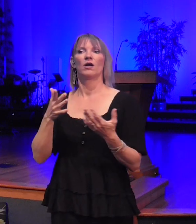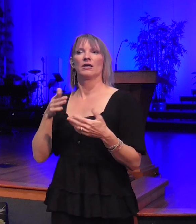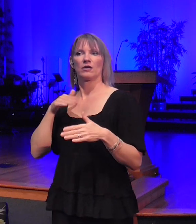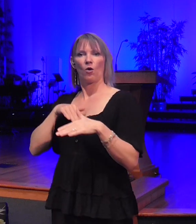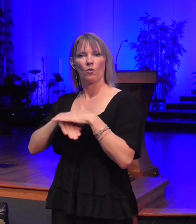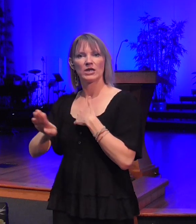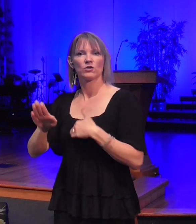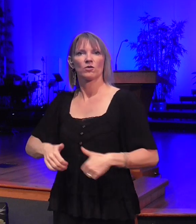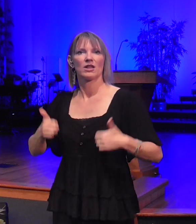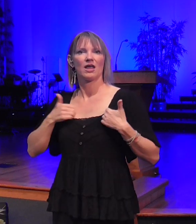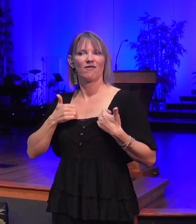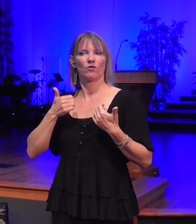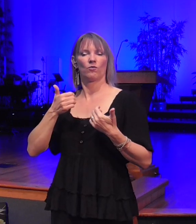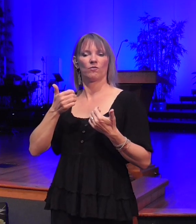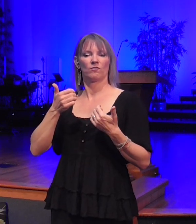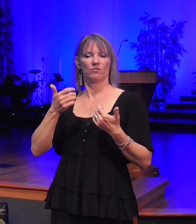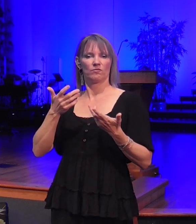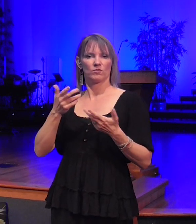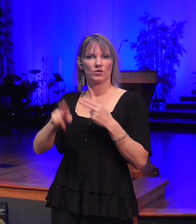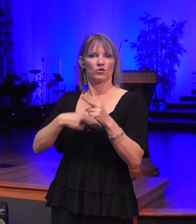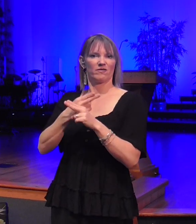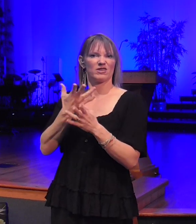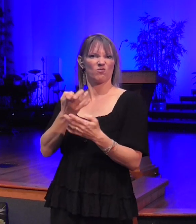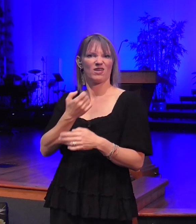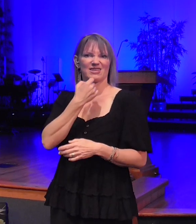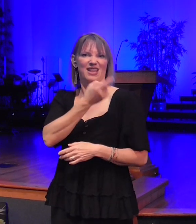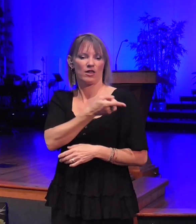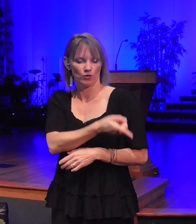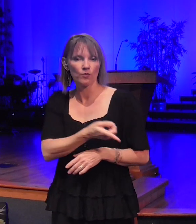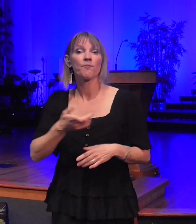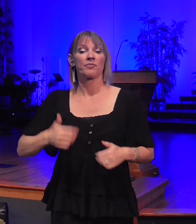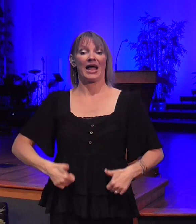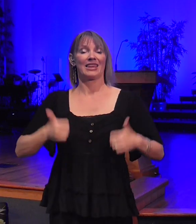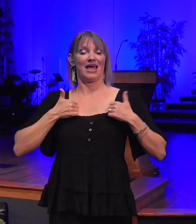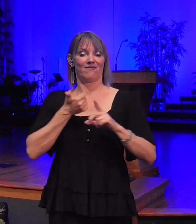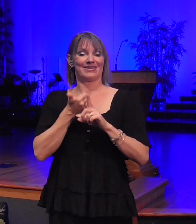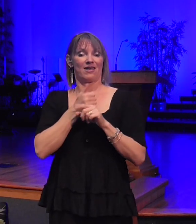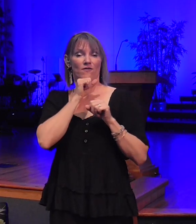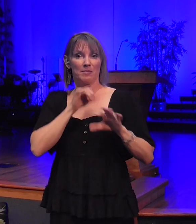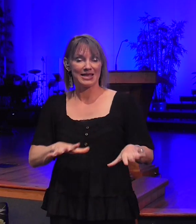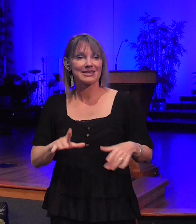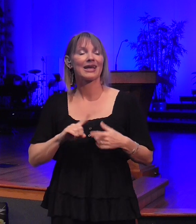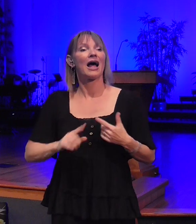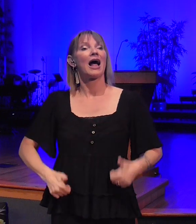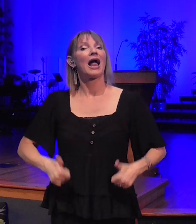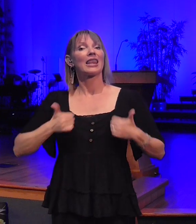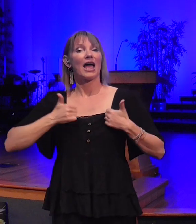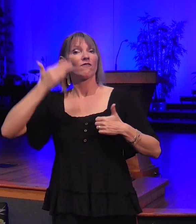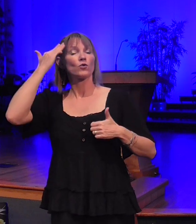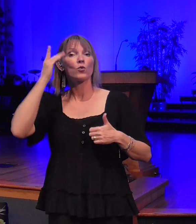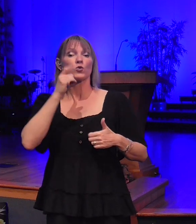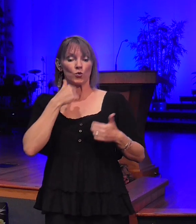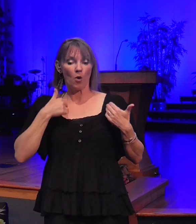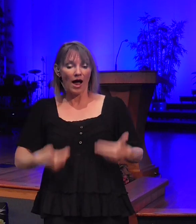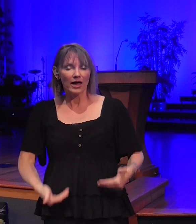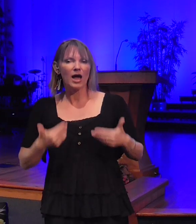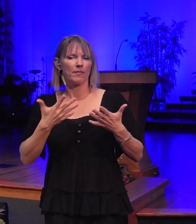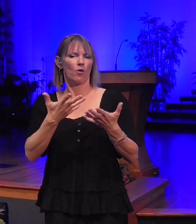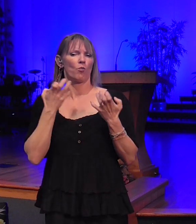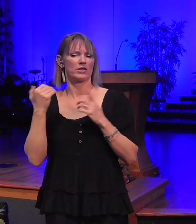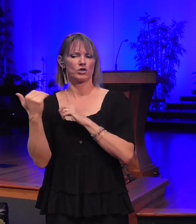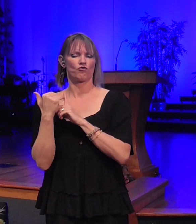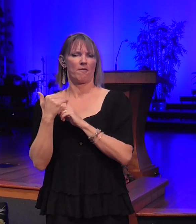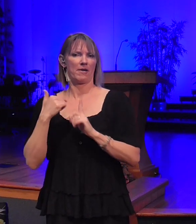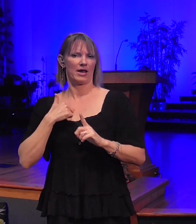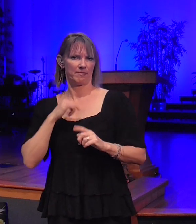what it is. Some tenets of Soul University: life is a blessing. Life not only knows who I am, but it seeks to remind me. I